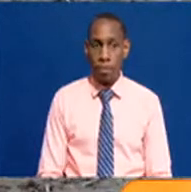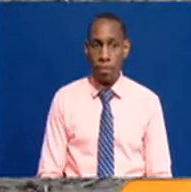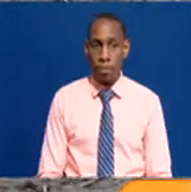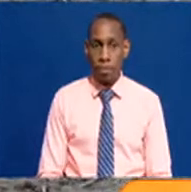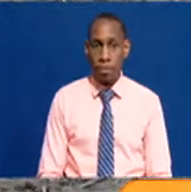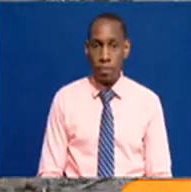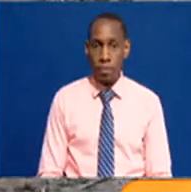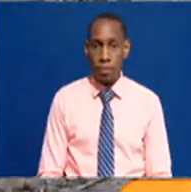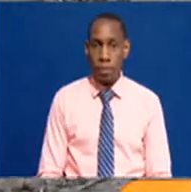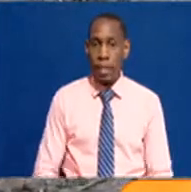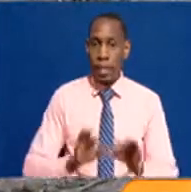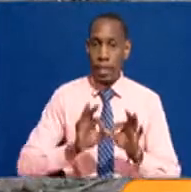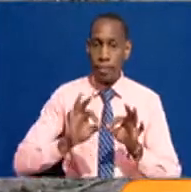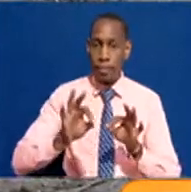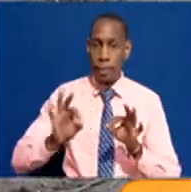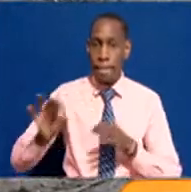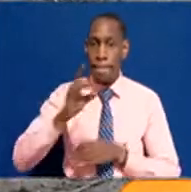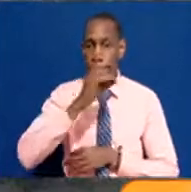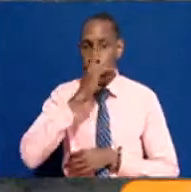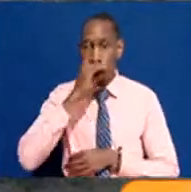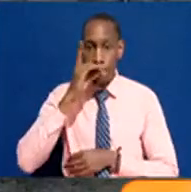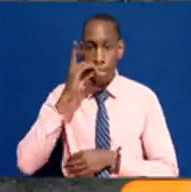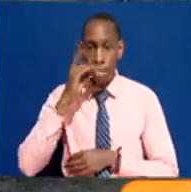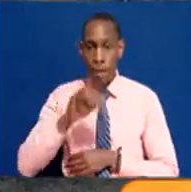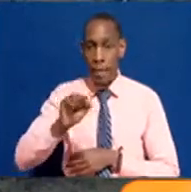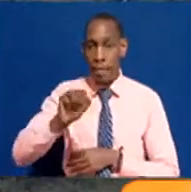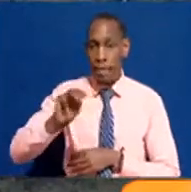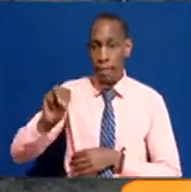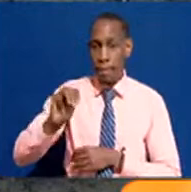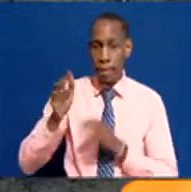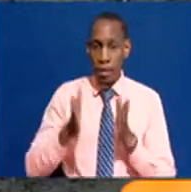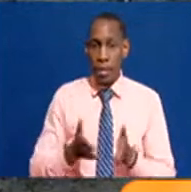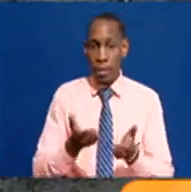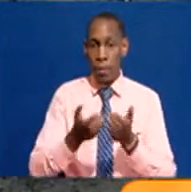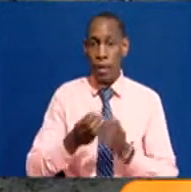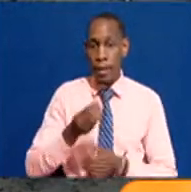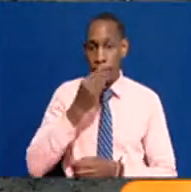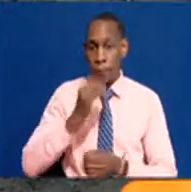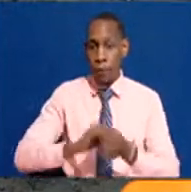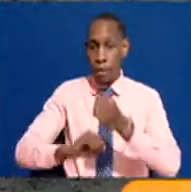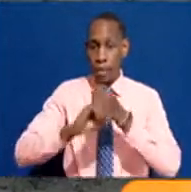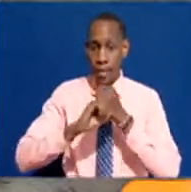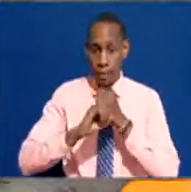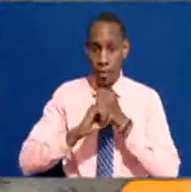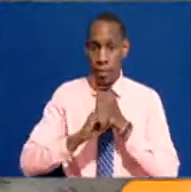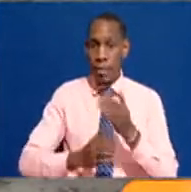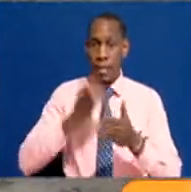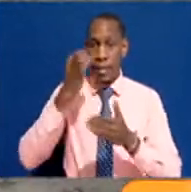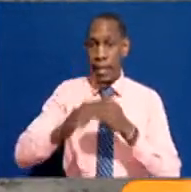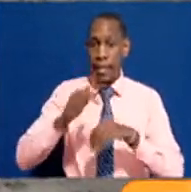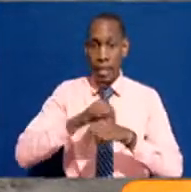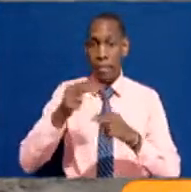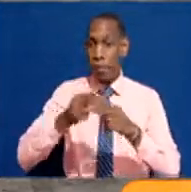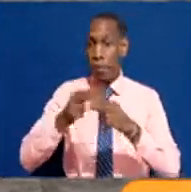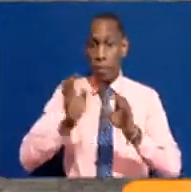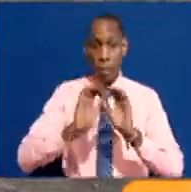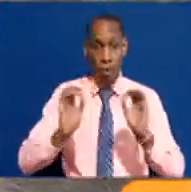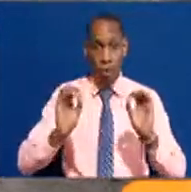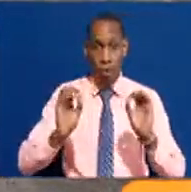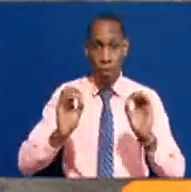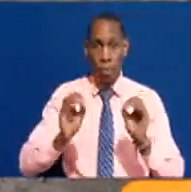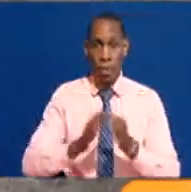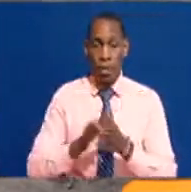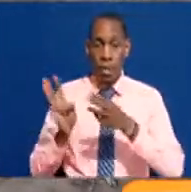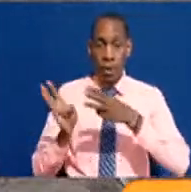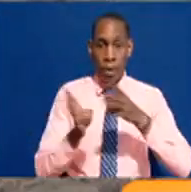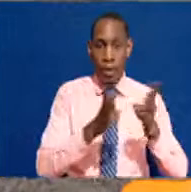The prolonged drought that has left more than 5 million Kenyans in need of food assistance will not end anytime soon. The